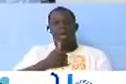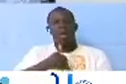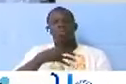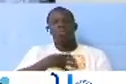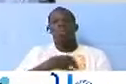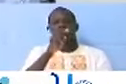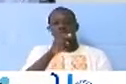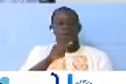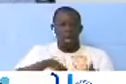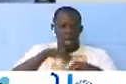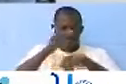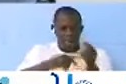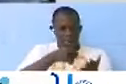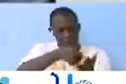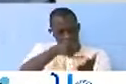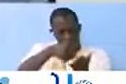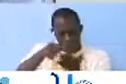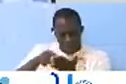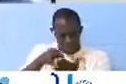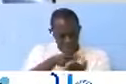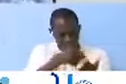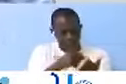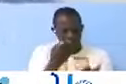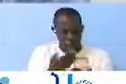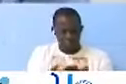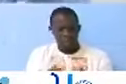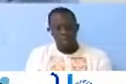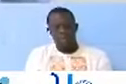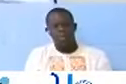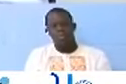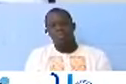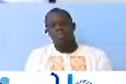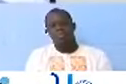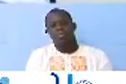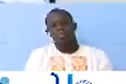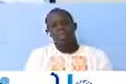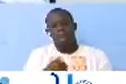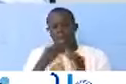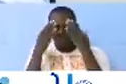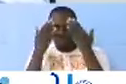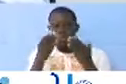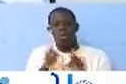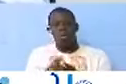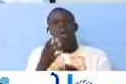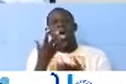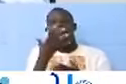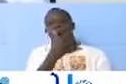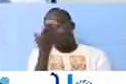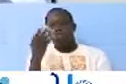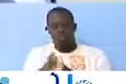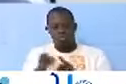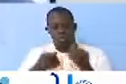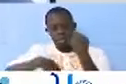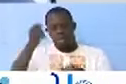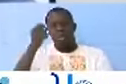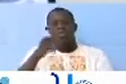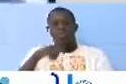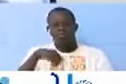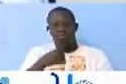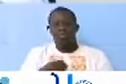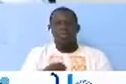I want, after you bought it, I do not know how much you would sell it to me